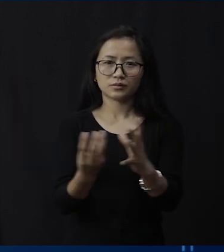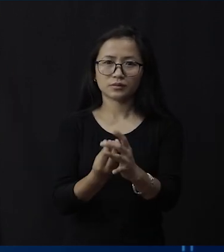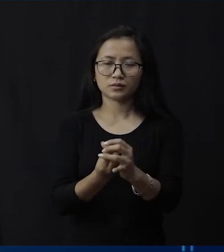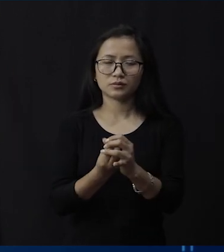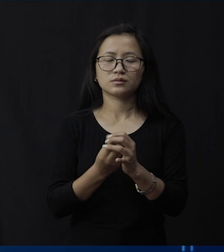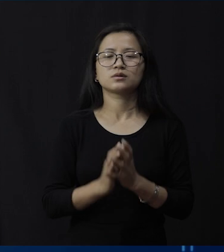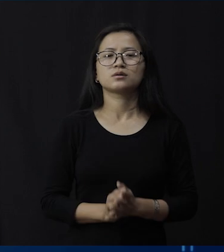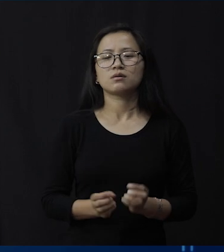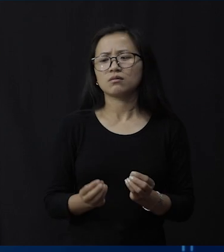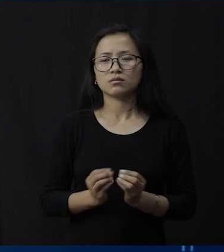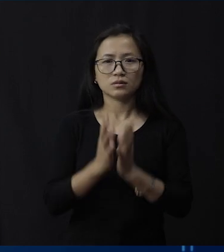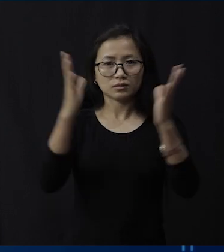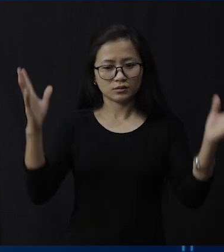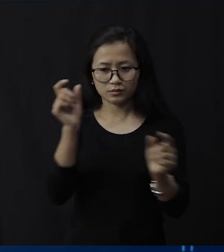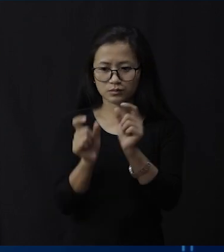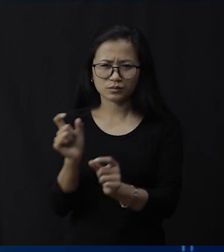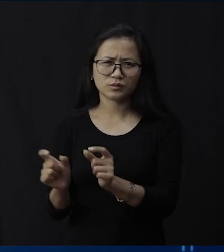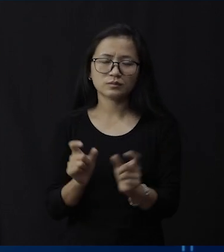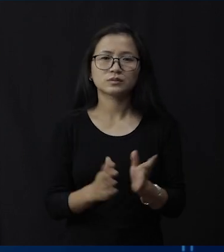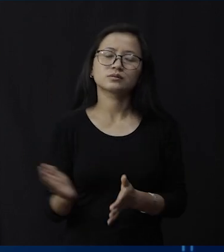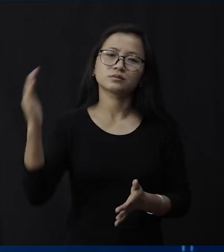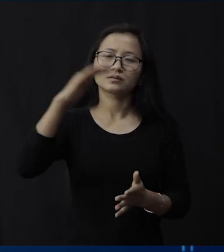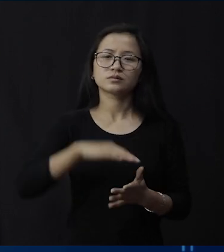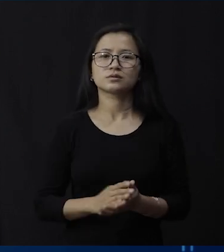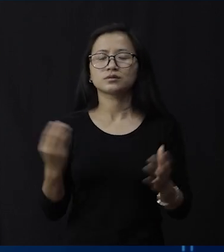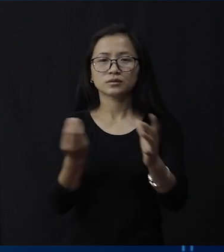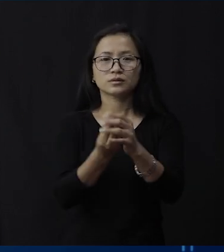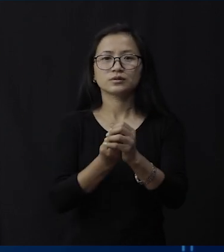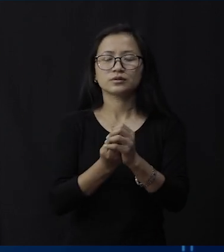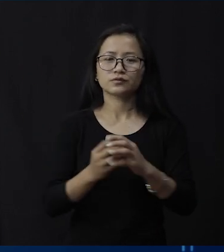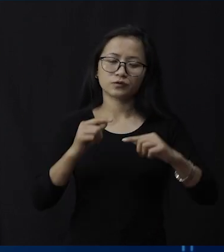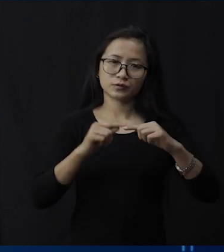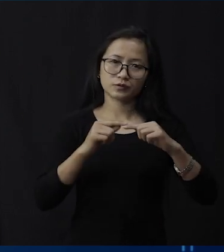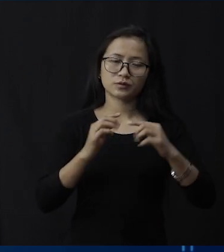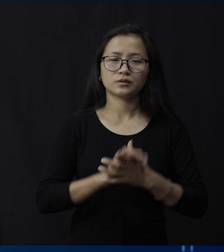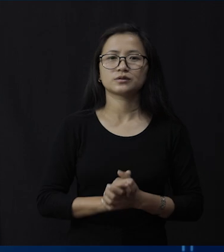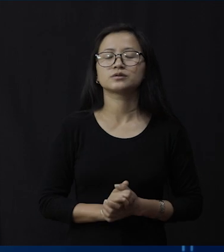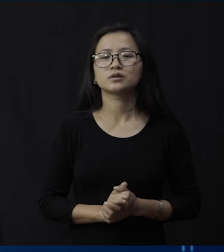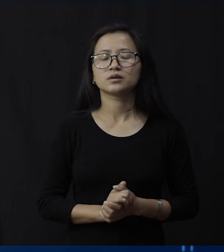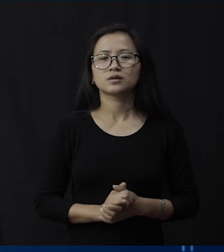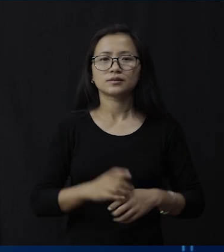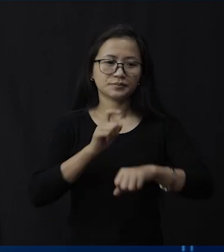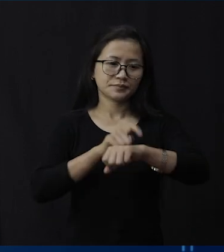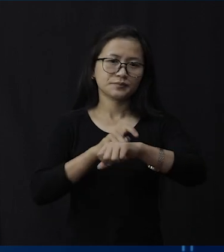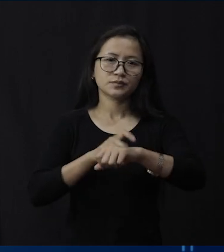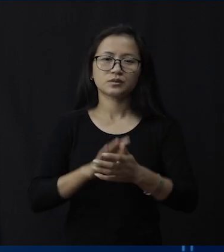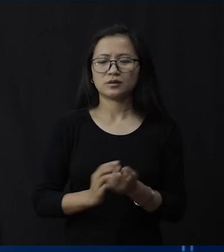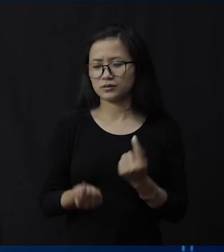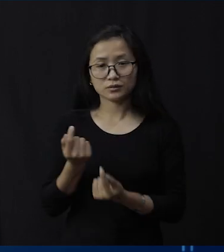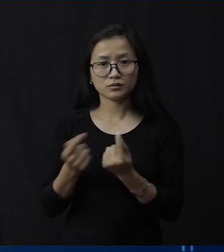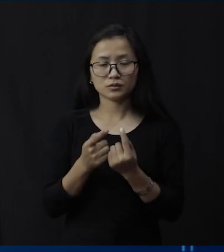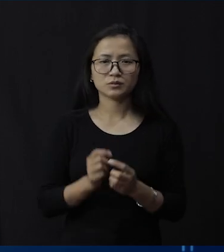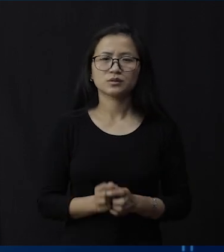right? A lot of people used to come. They used to gather together for the election. So during that time,